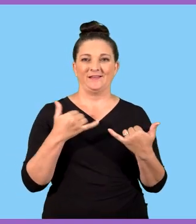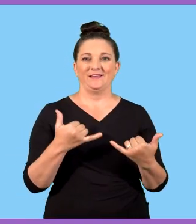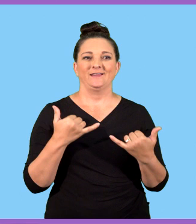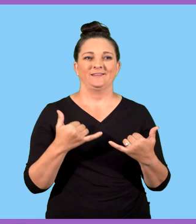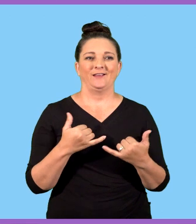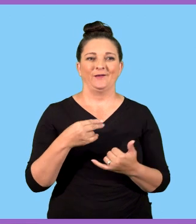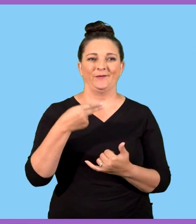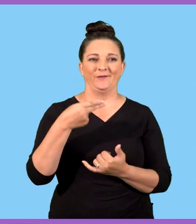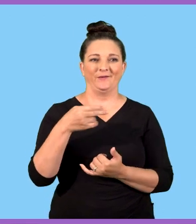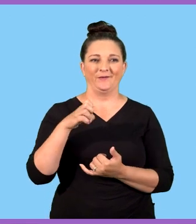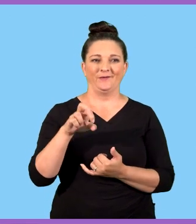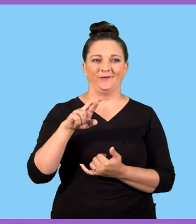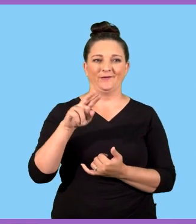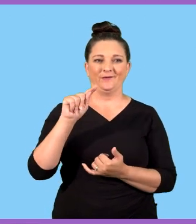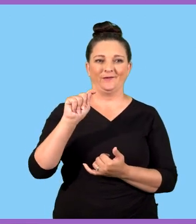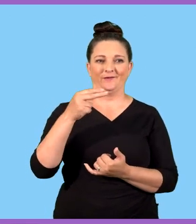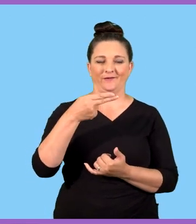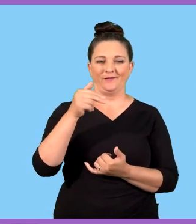Hertha right here at the bottom.